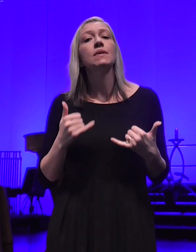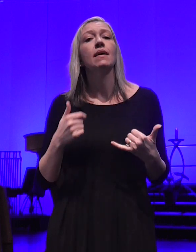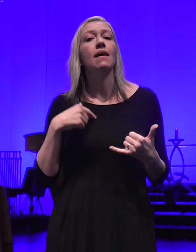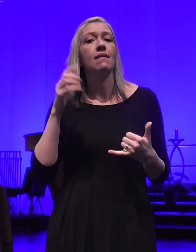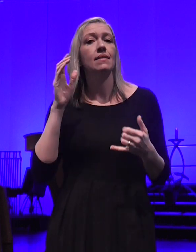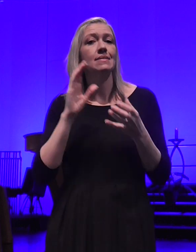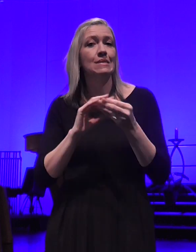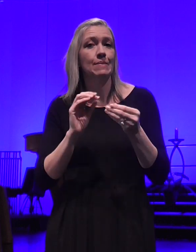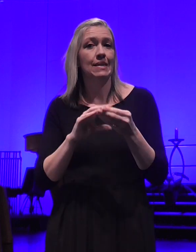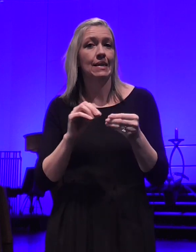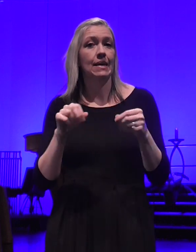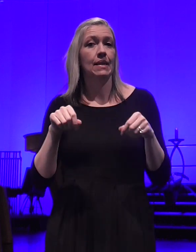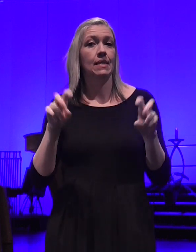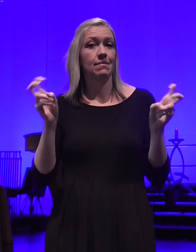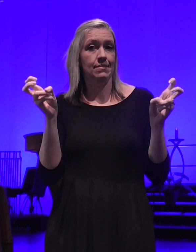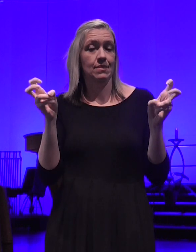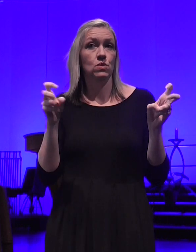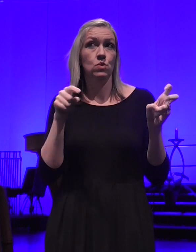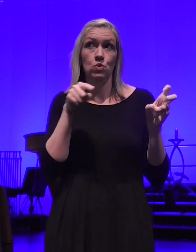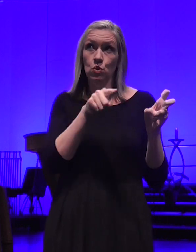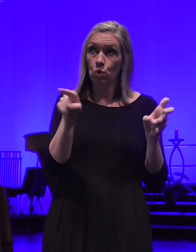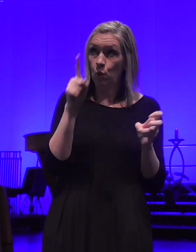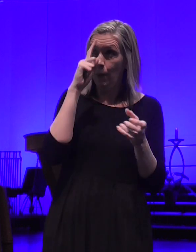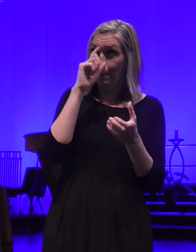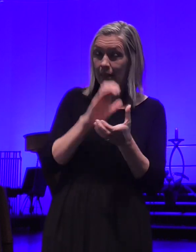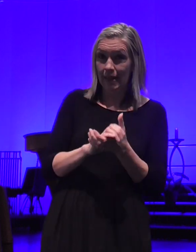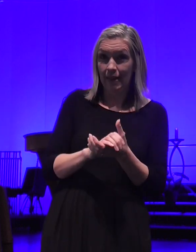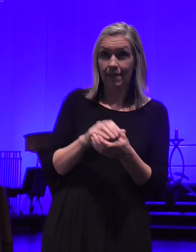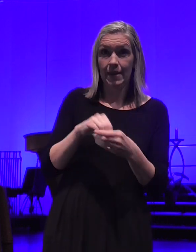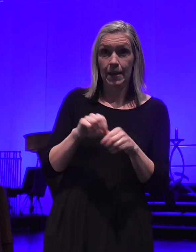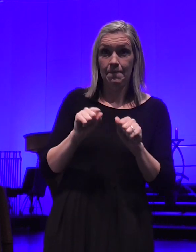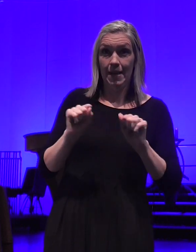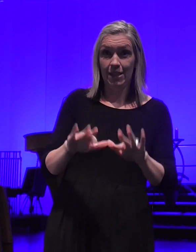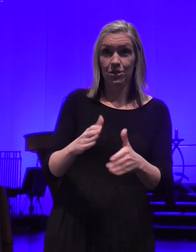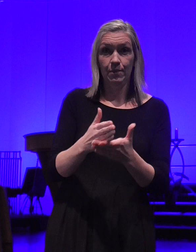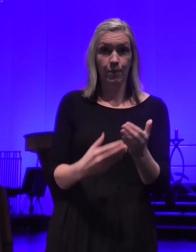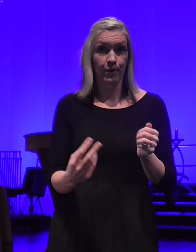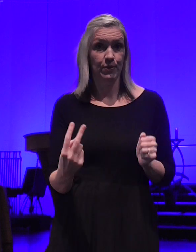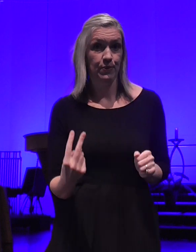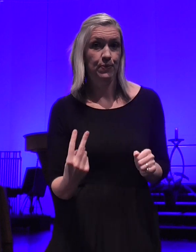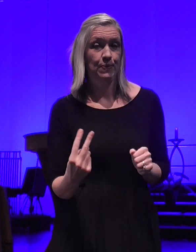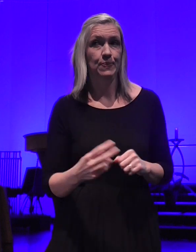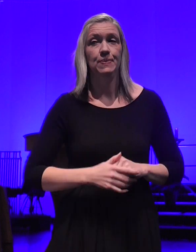message is, Do You Believe in Magic? Part 2.